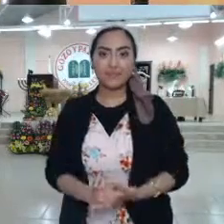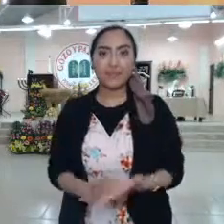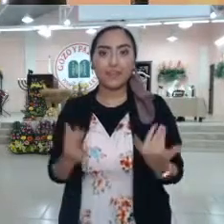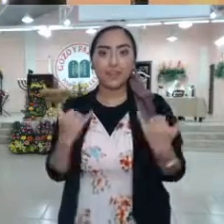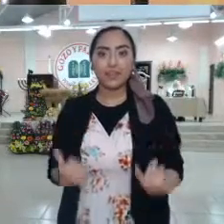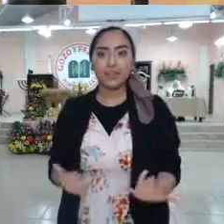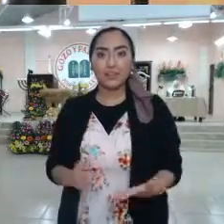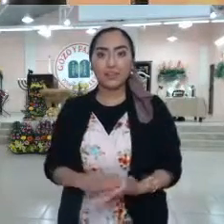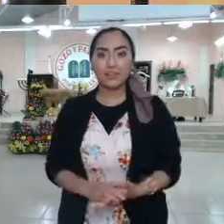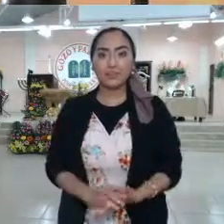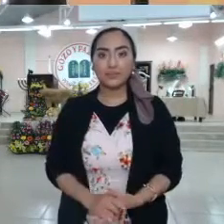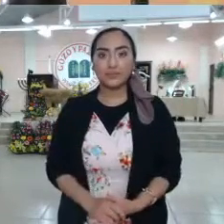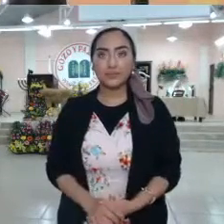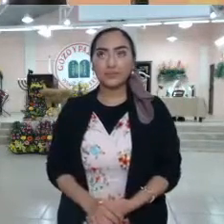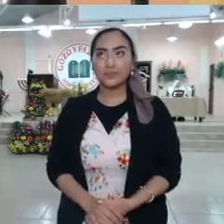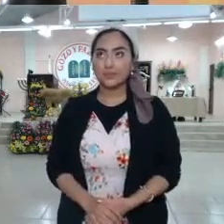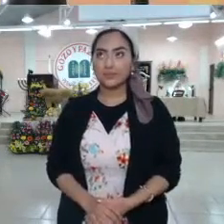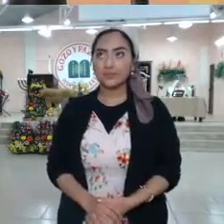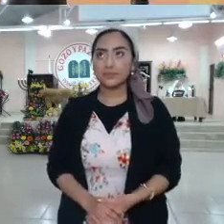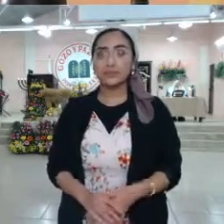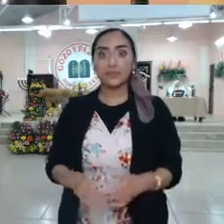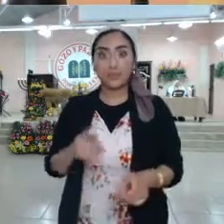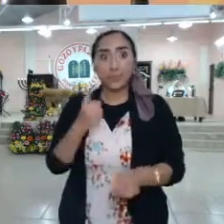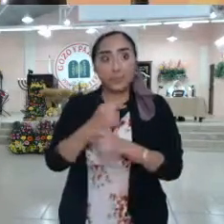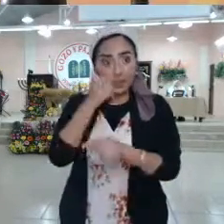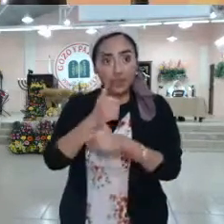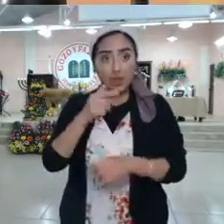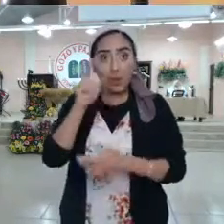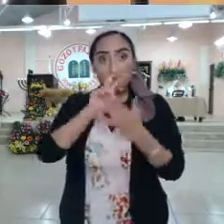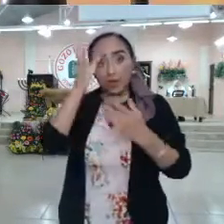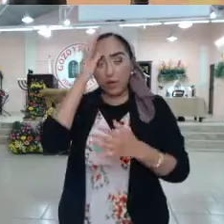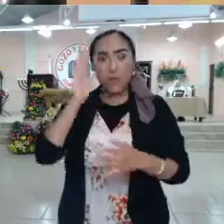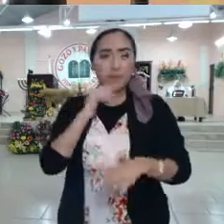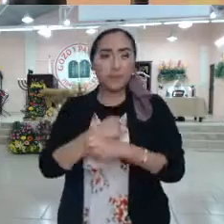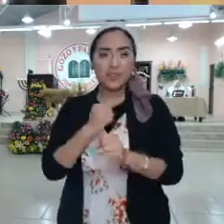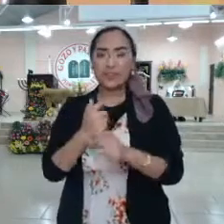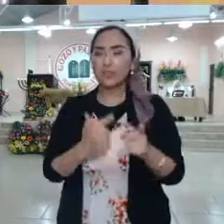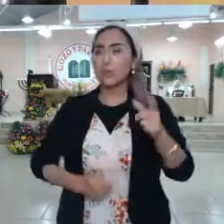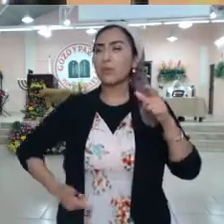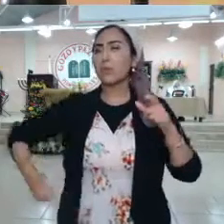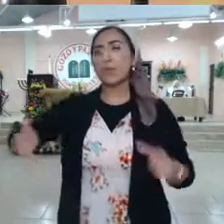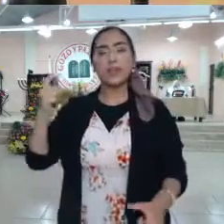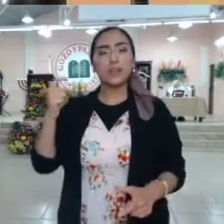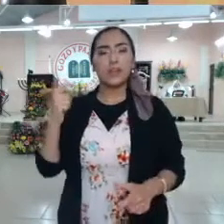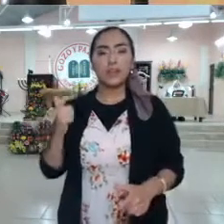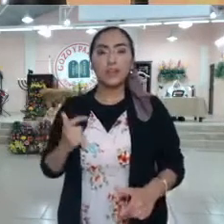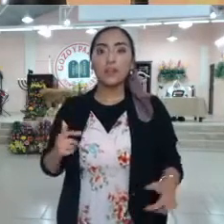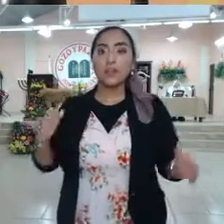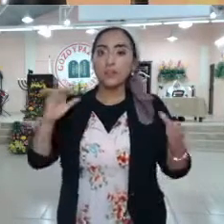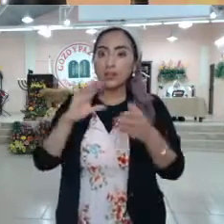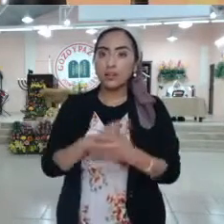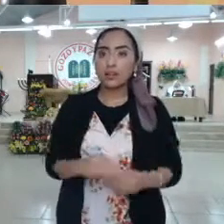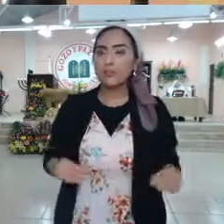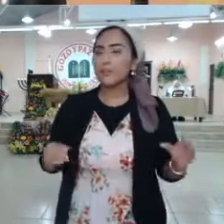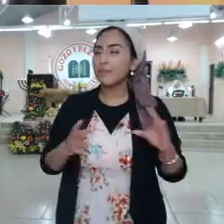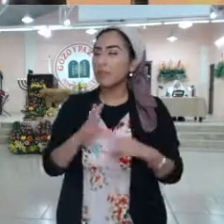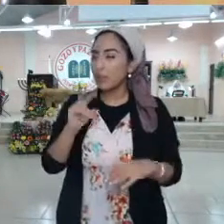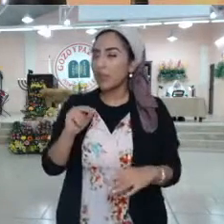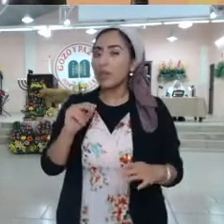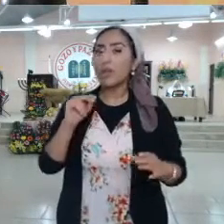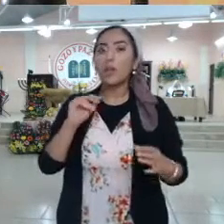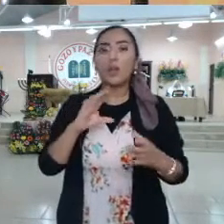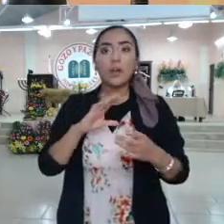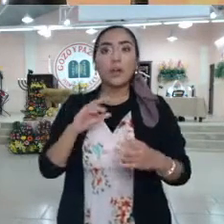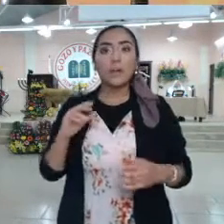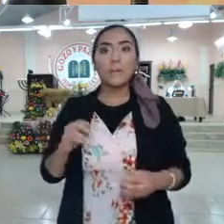Now, of course, brothers, He's going to do something big. historia, no, Story, la gloria no. postrera de